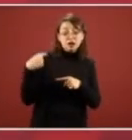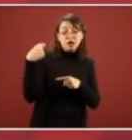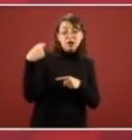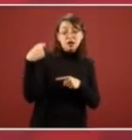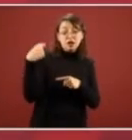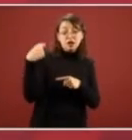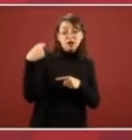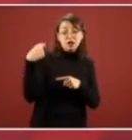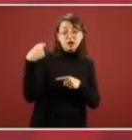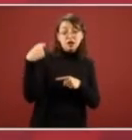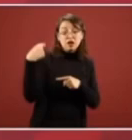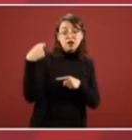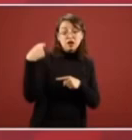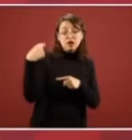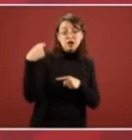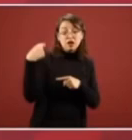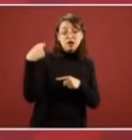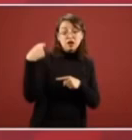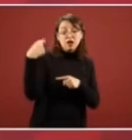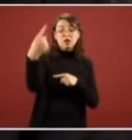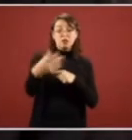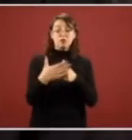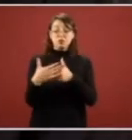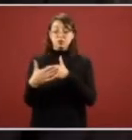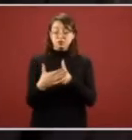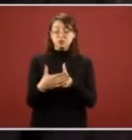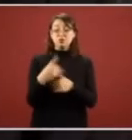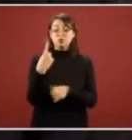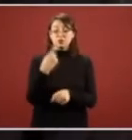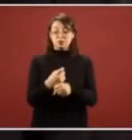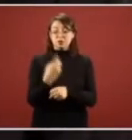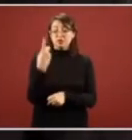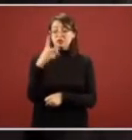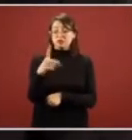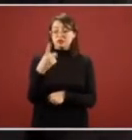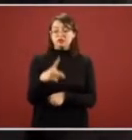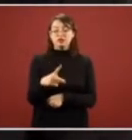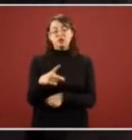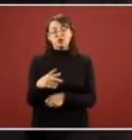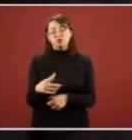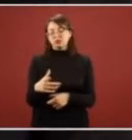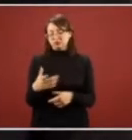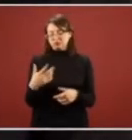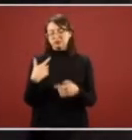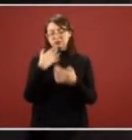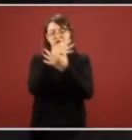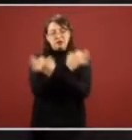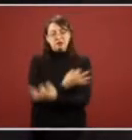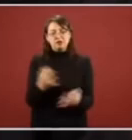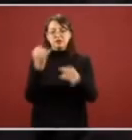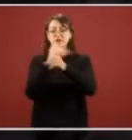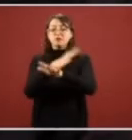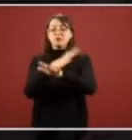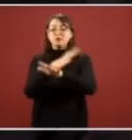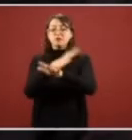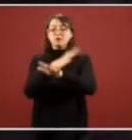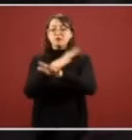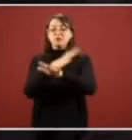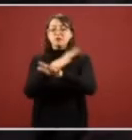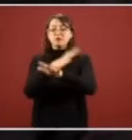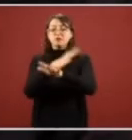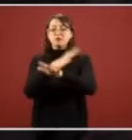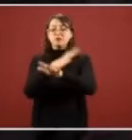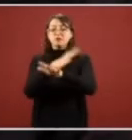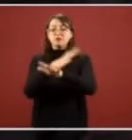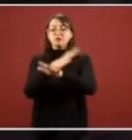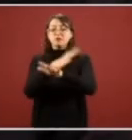informar. I want to inform. Que ya se establecieron las bases de la transformación de México. That